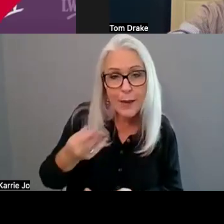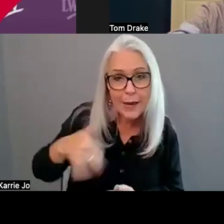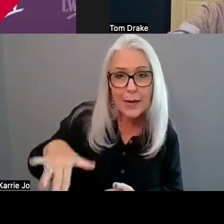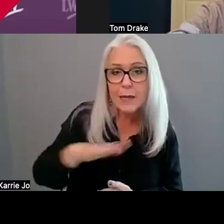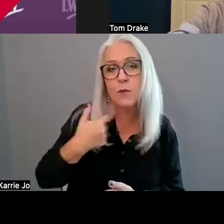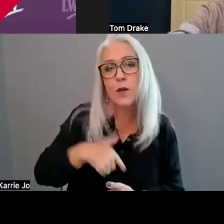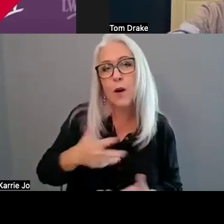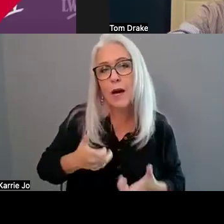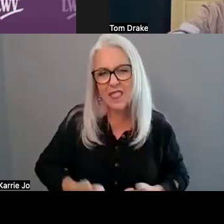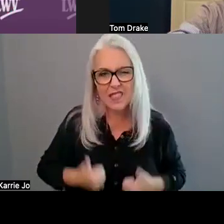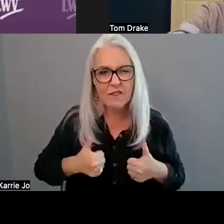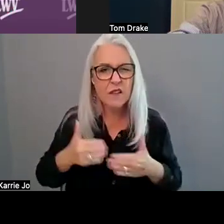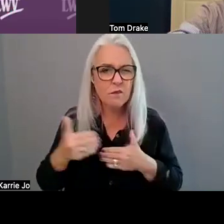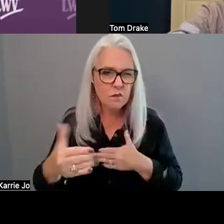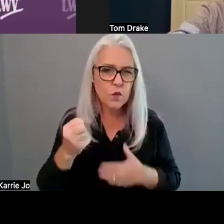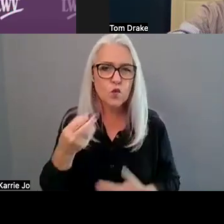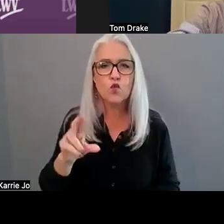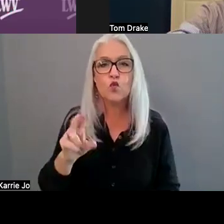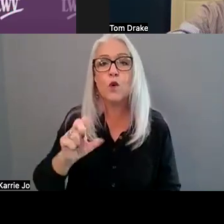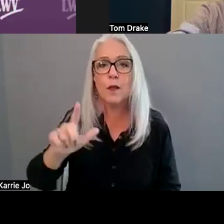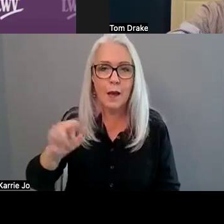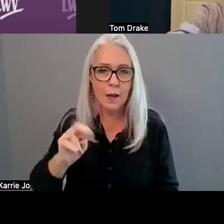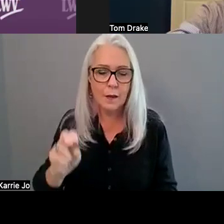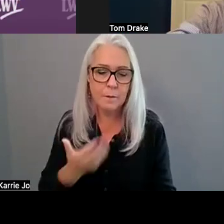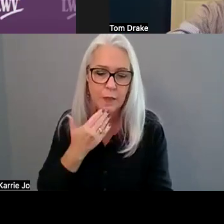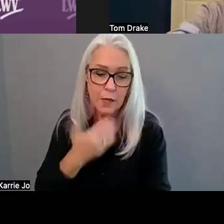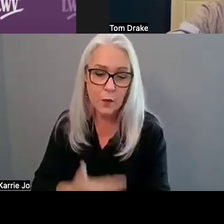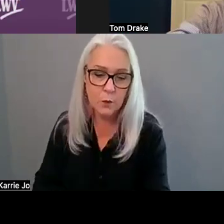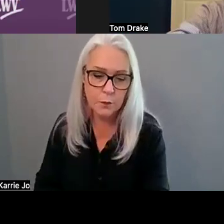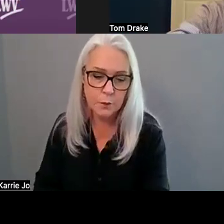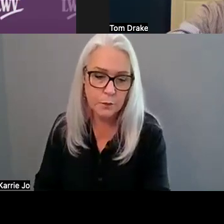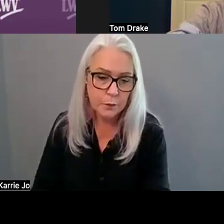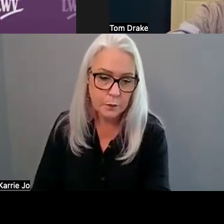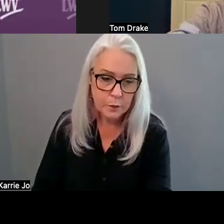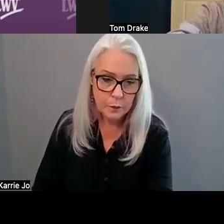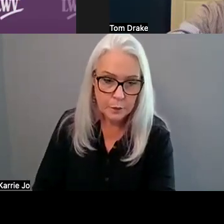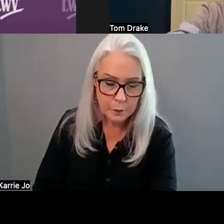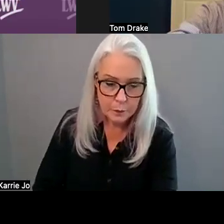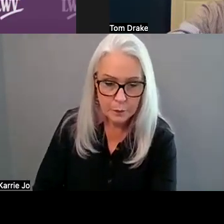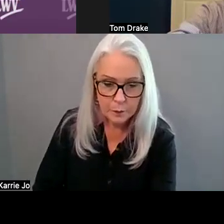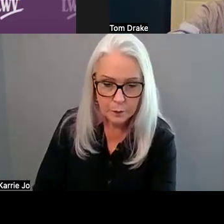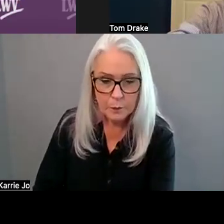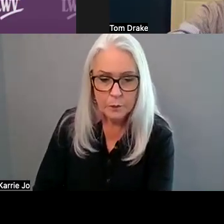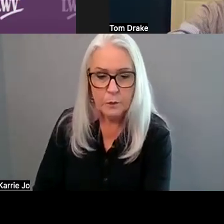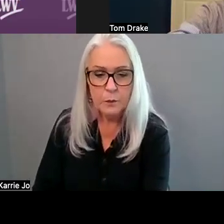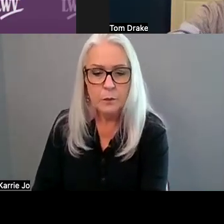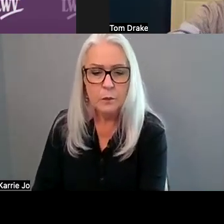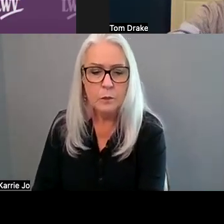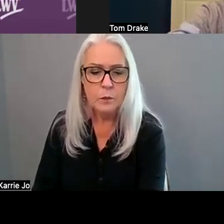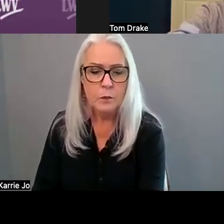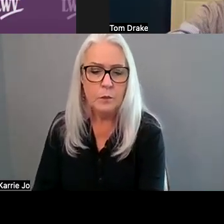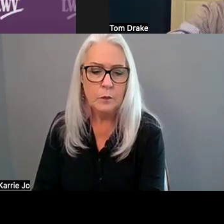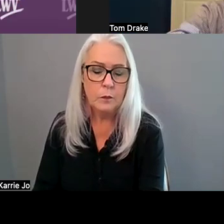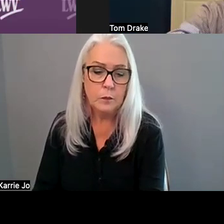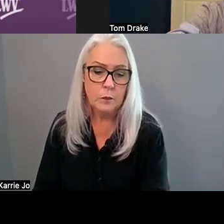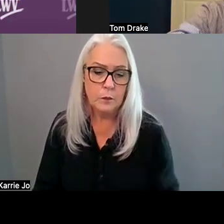shoreline. Thank you. Sure. Okay. Next question, we'll start with Tom. The Rowley's Bridge Trail has been